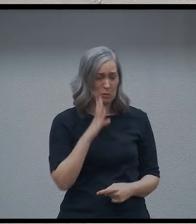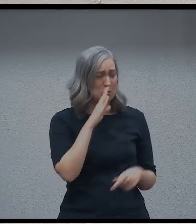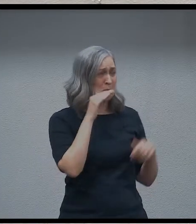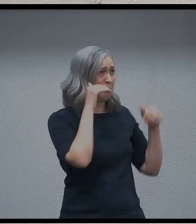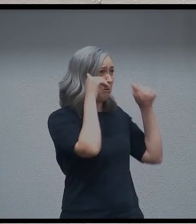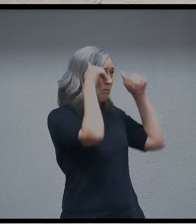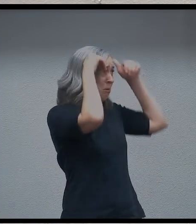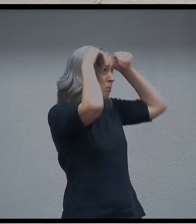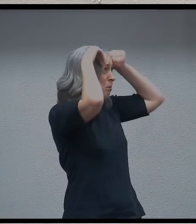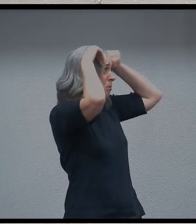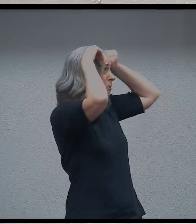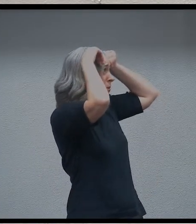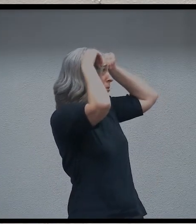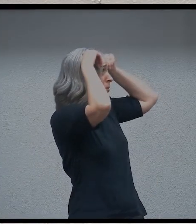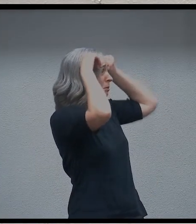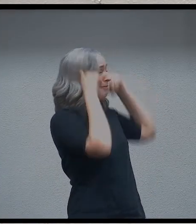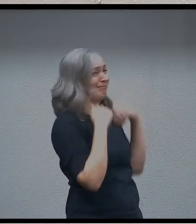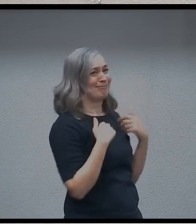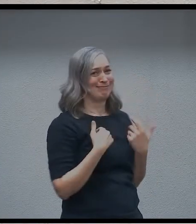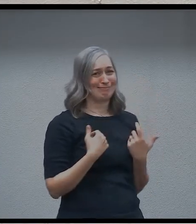But